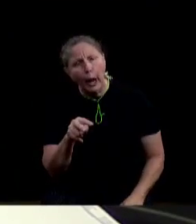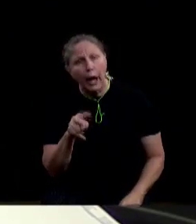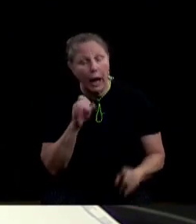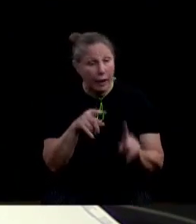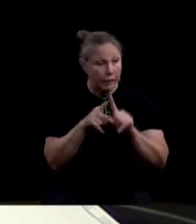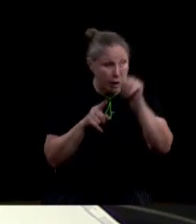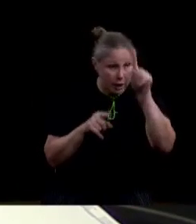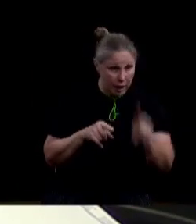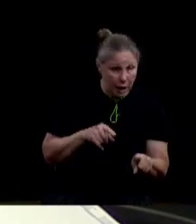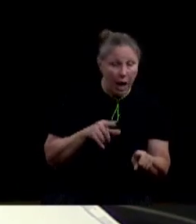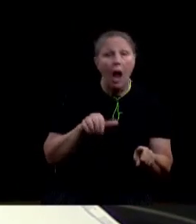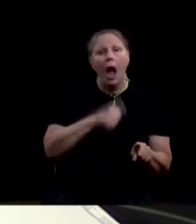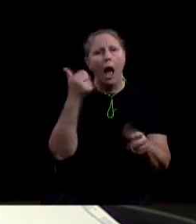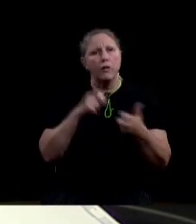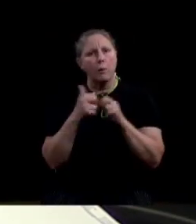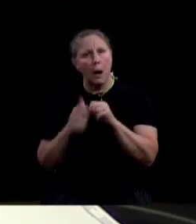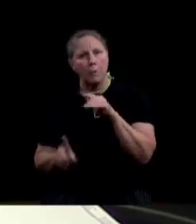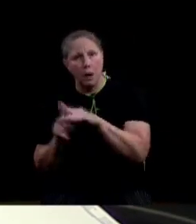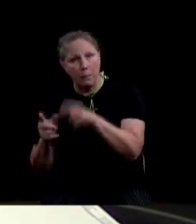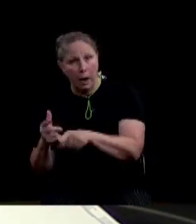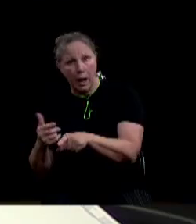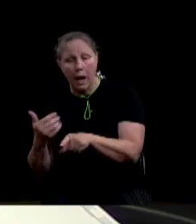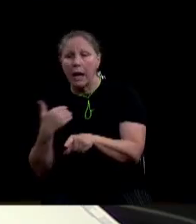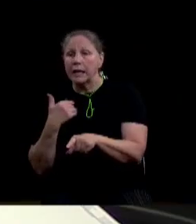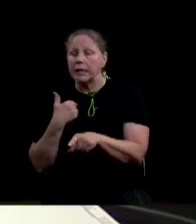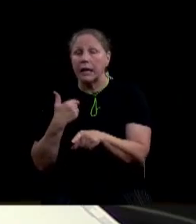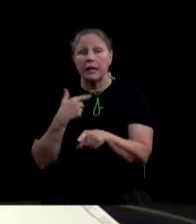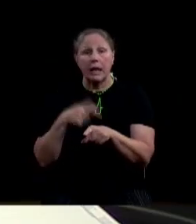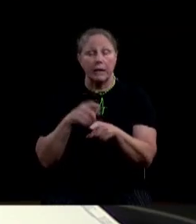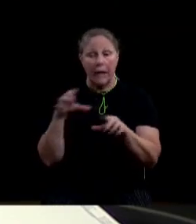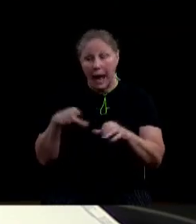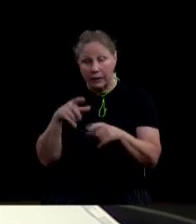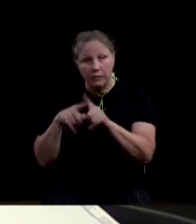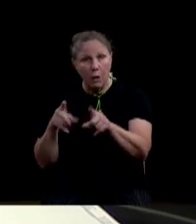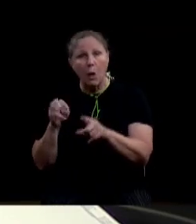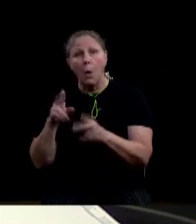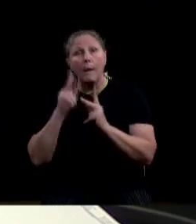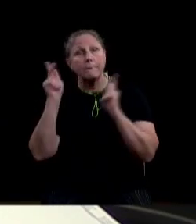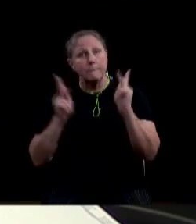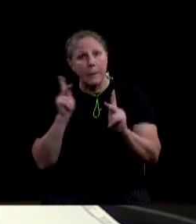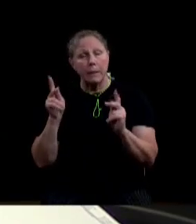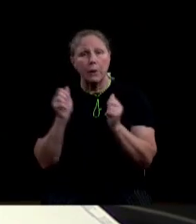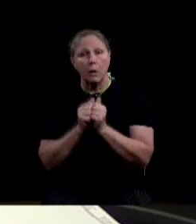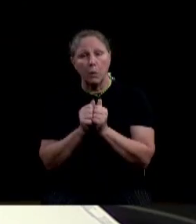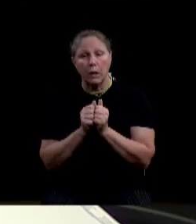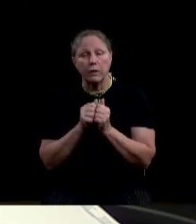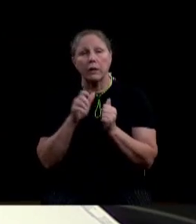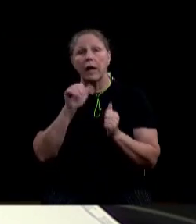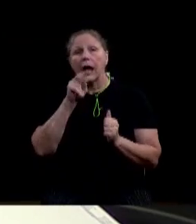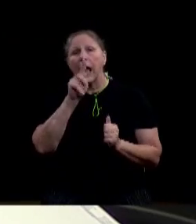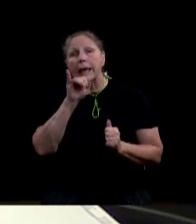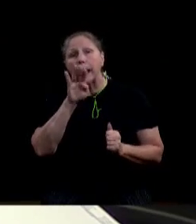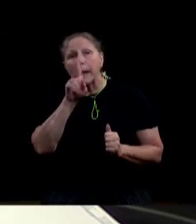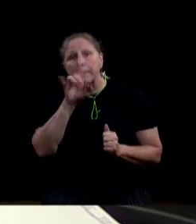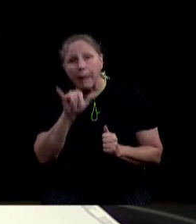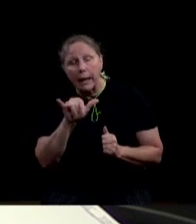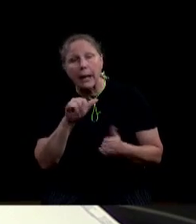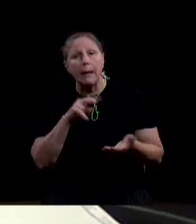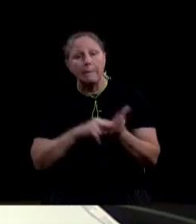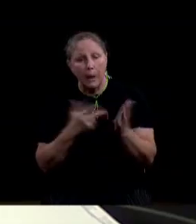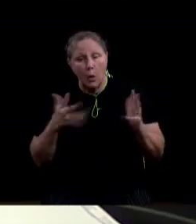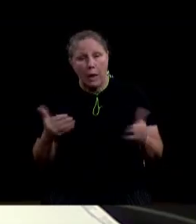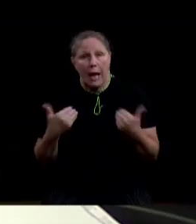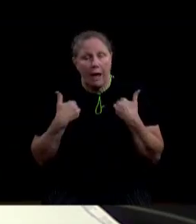active cases, or are there people with antibodies, which means they already had it? There are so many things you need to take